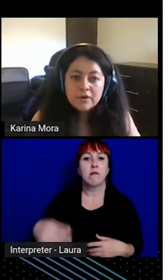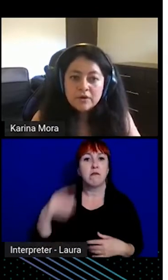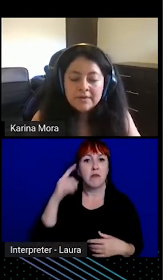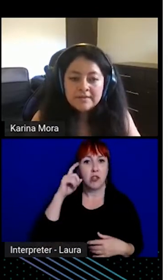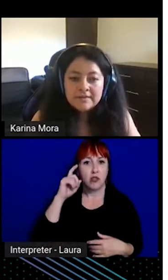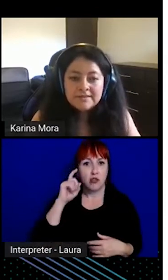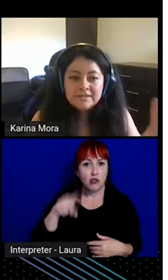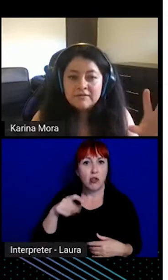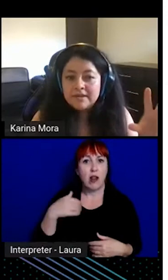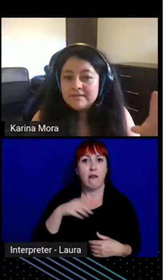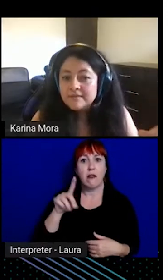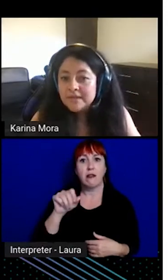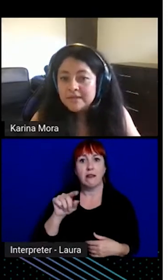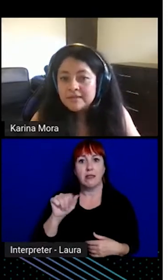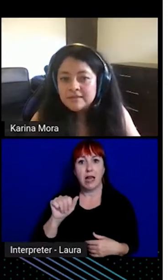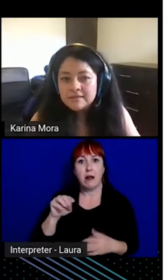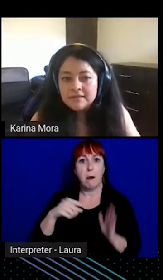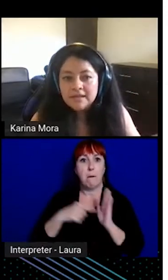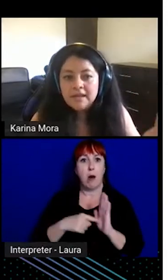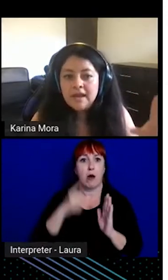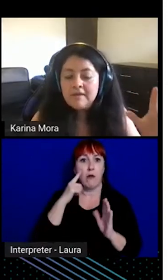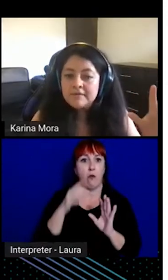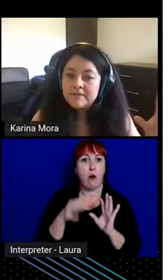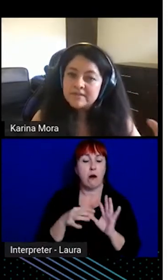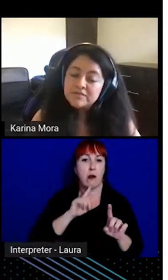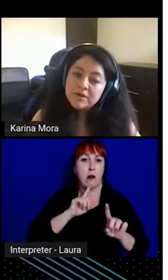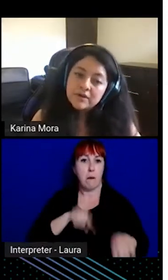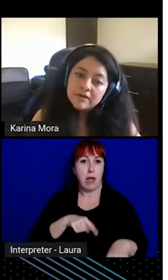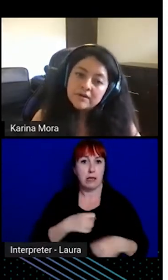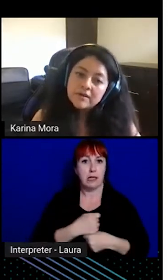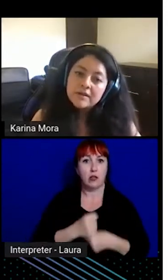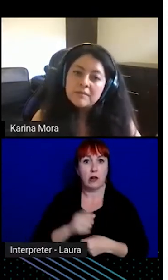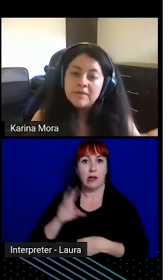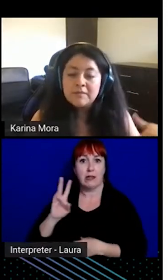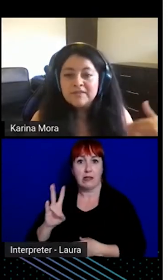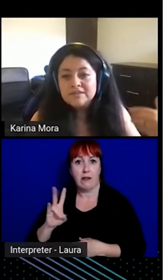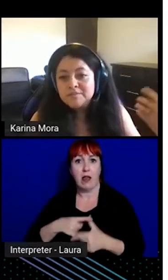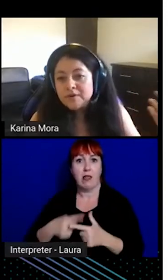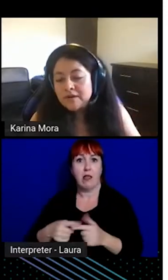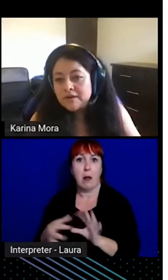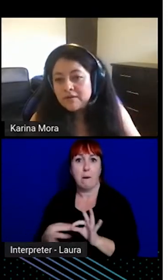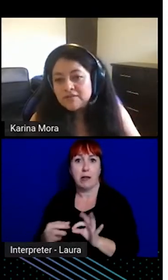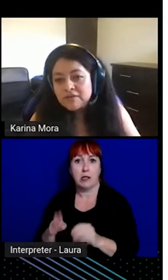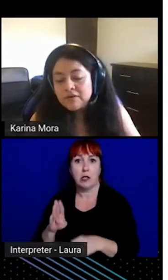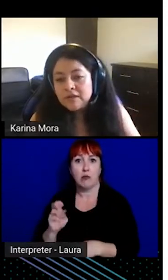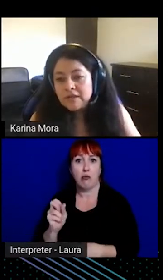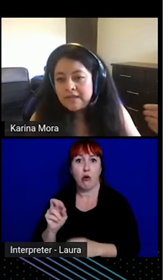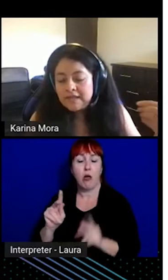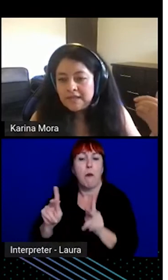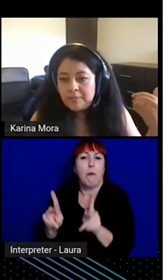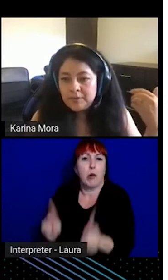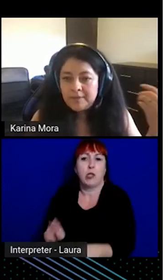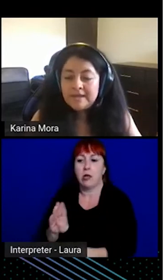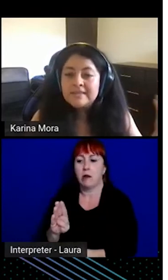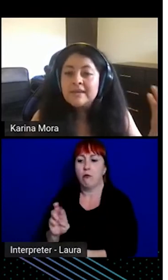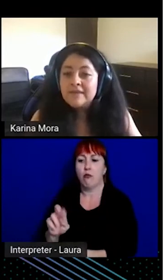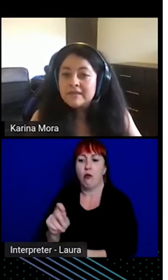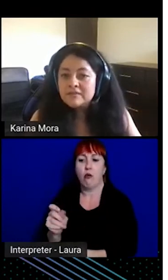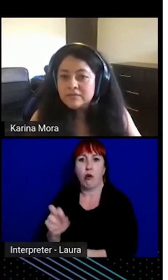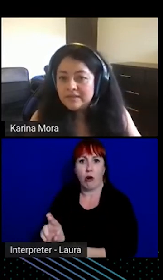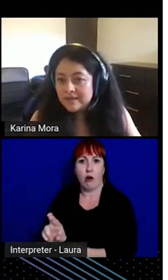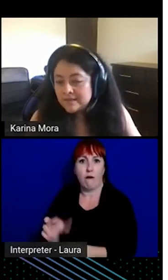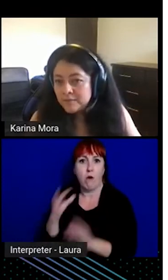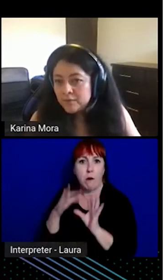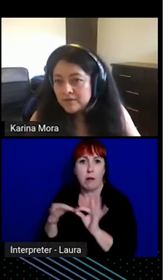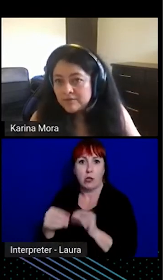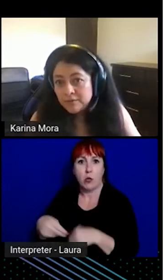for commands that generates events. Then I have a message broker. My message broker also provide the events